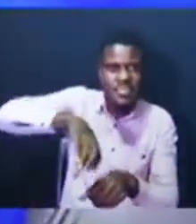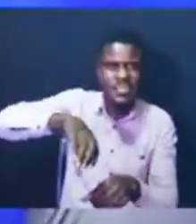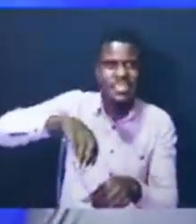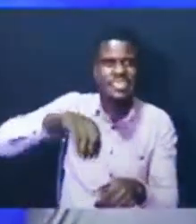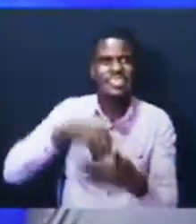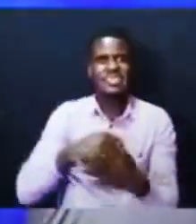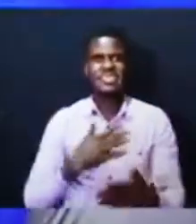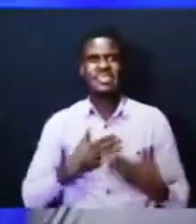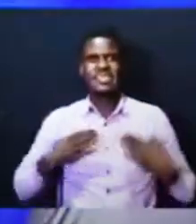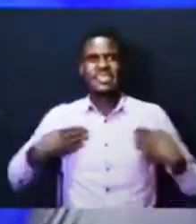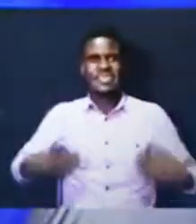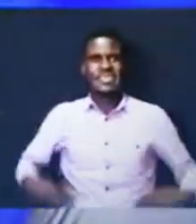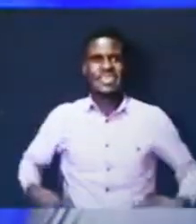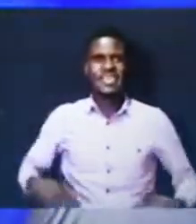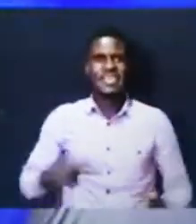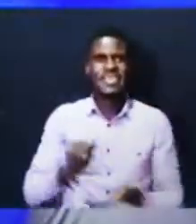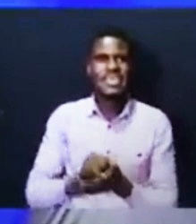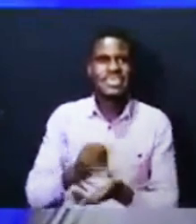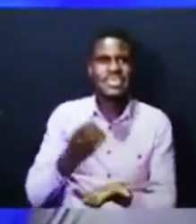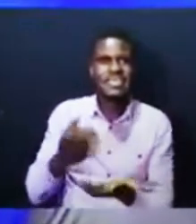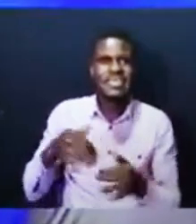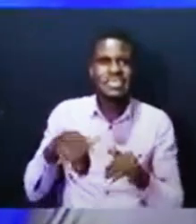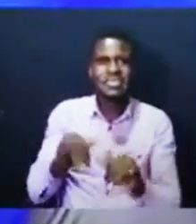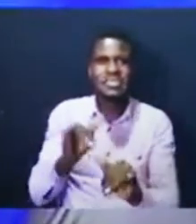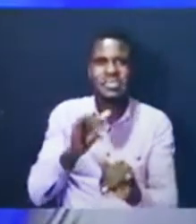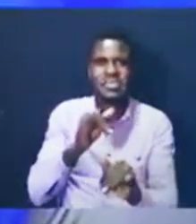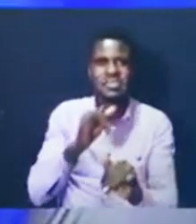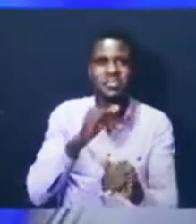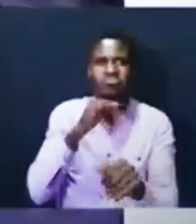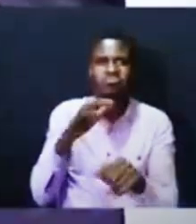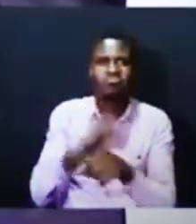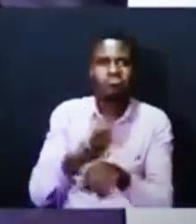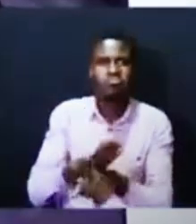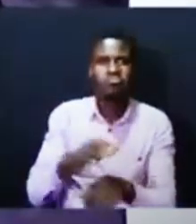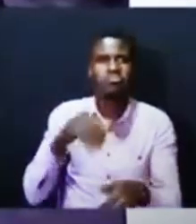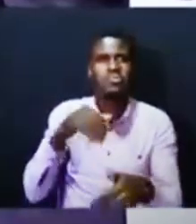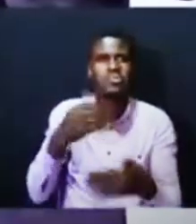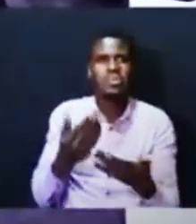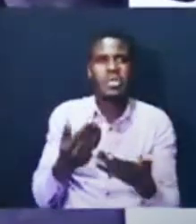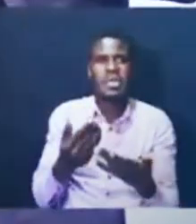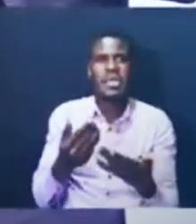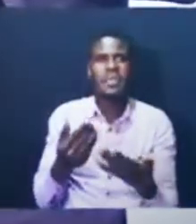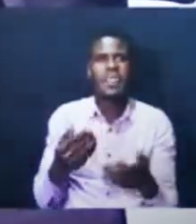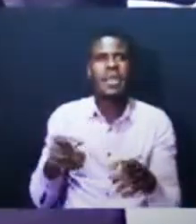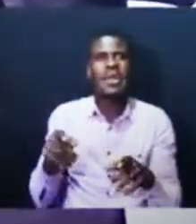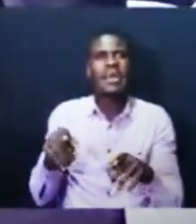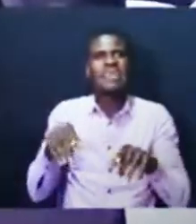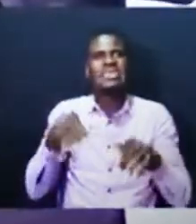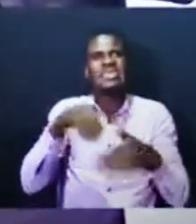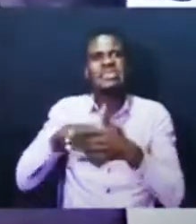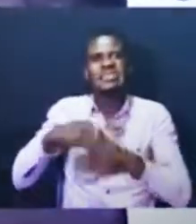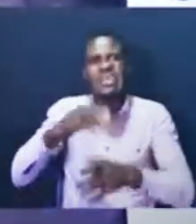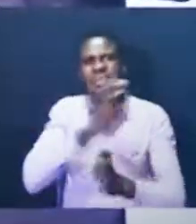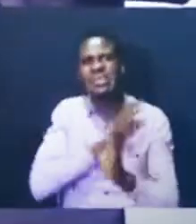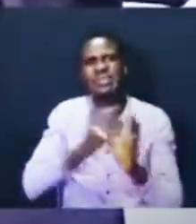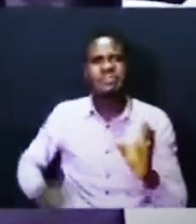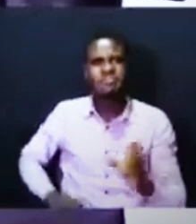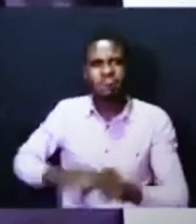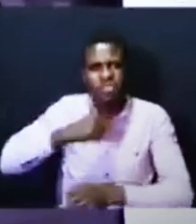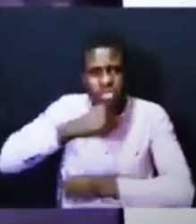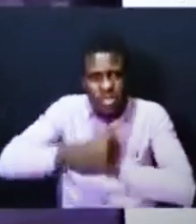body, which is the church. Na afei meneje amani amihunu memma munumu